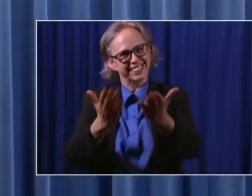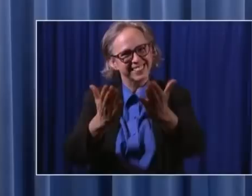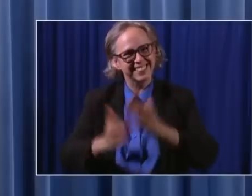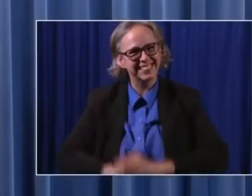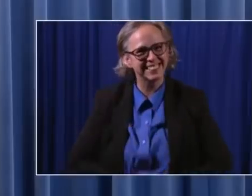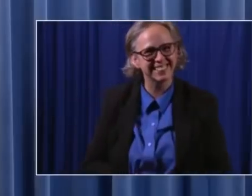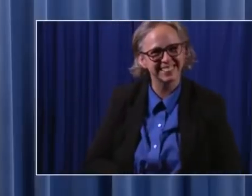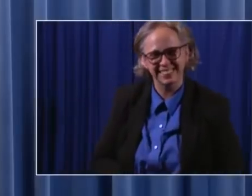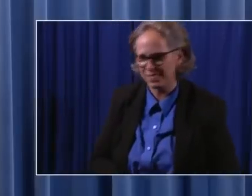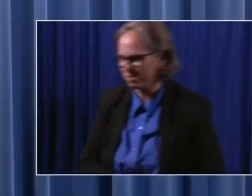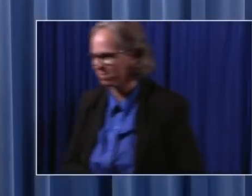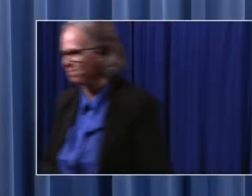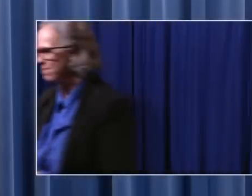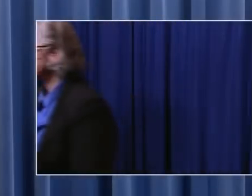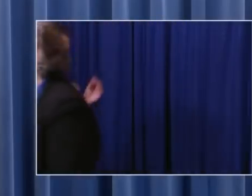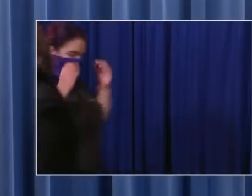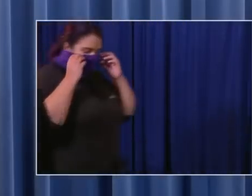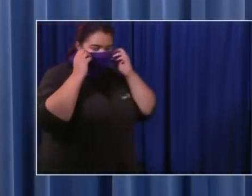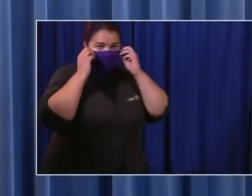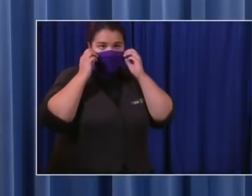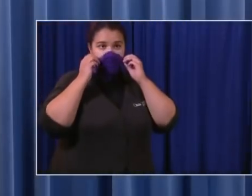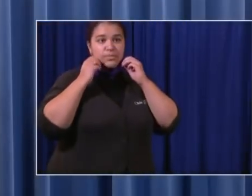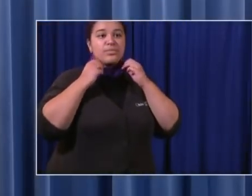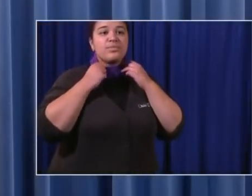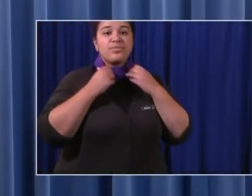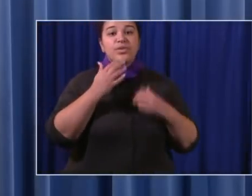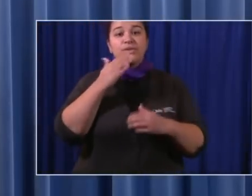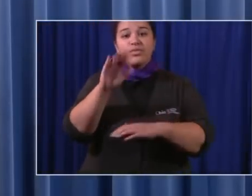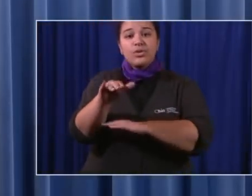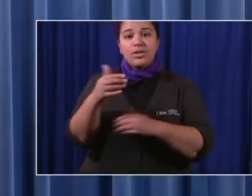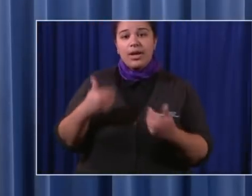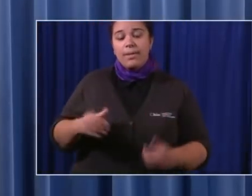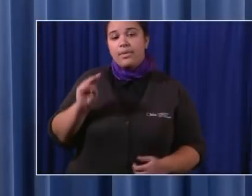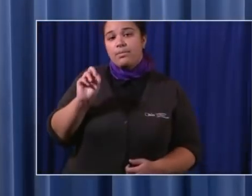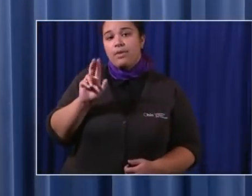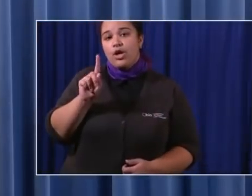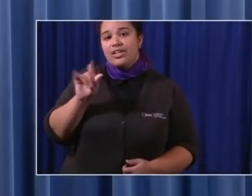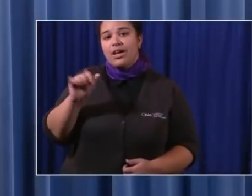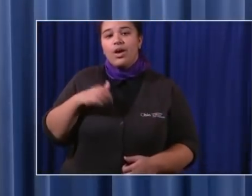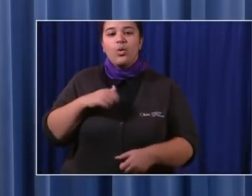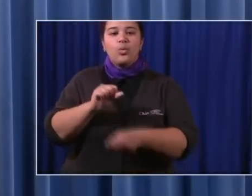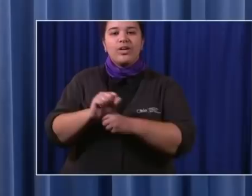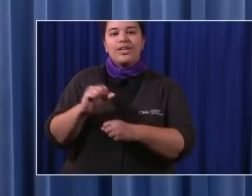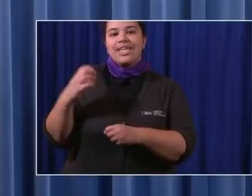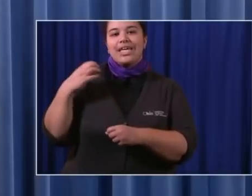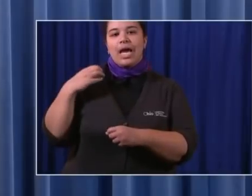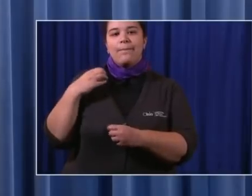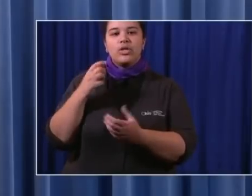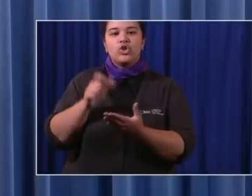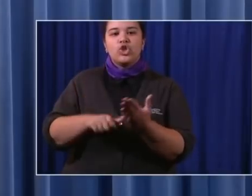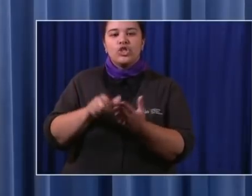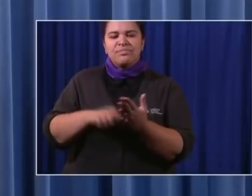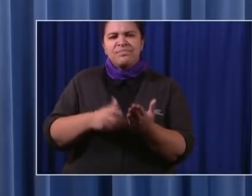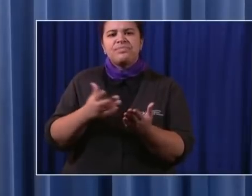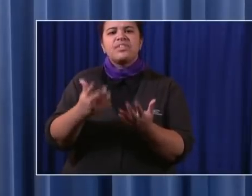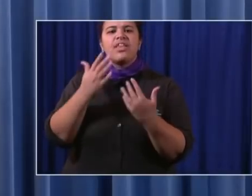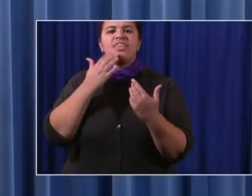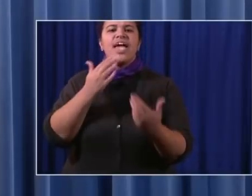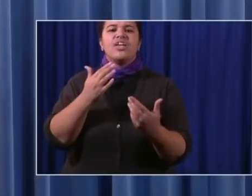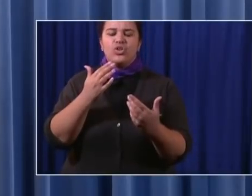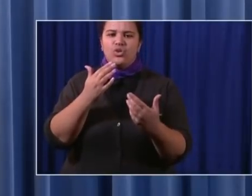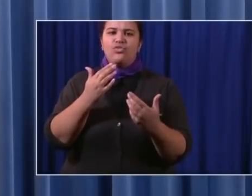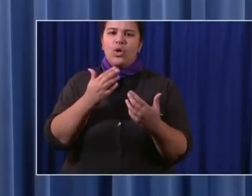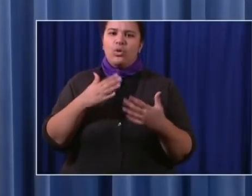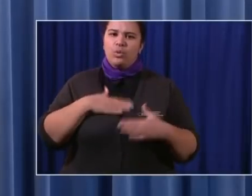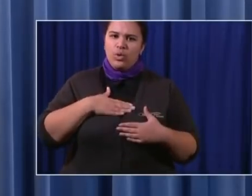Good afternoon, Governor. Marty Schladen, Ohio Capital Journal. First of all, I want to thank you for taking the time to talk to us in the press. I know you don't have a